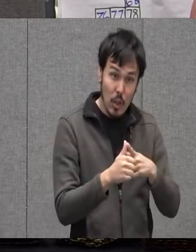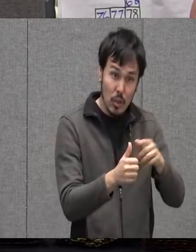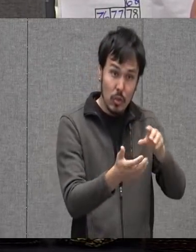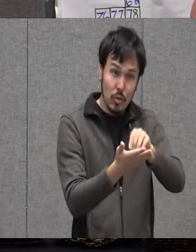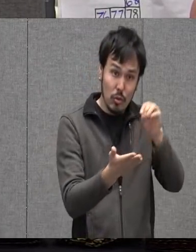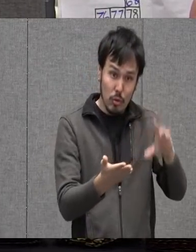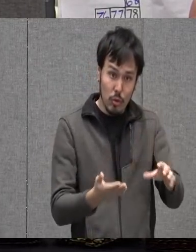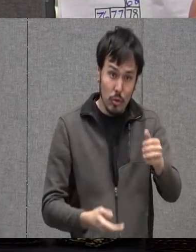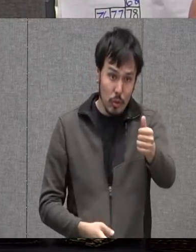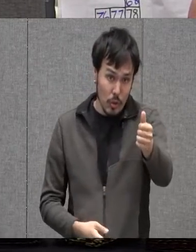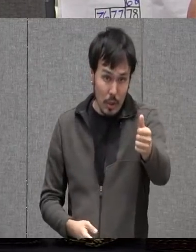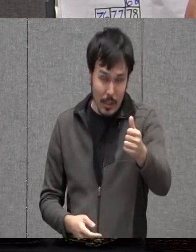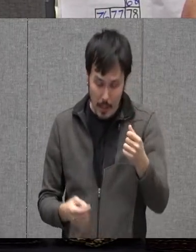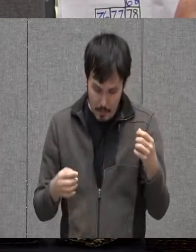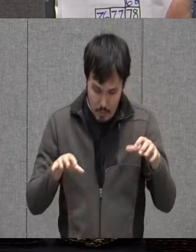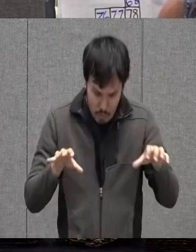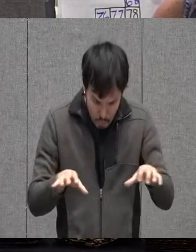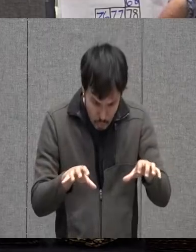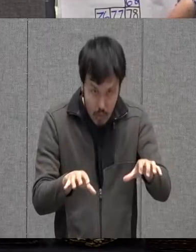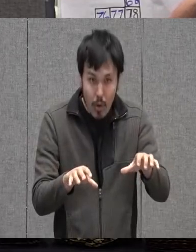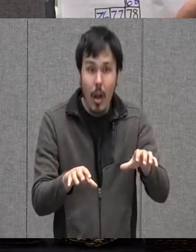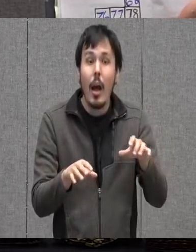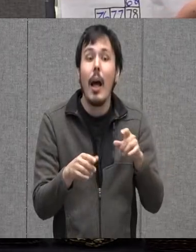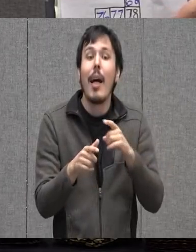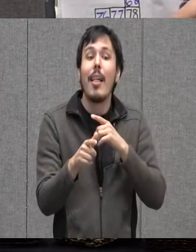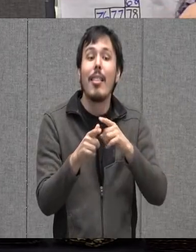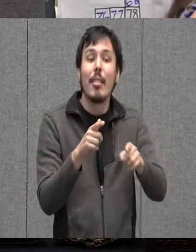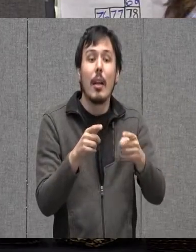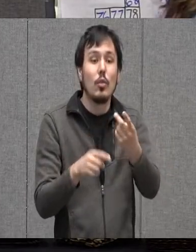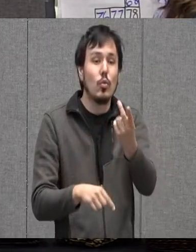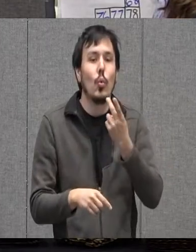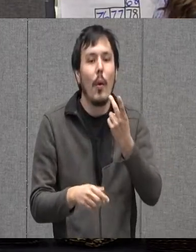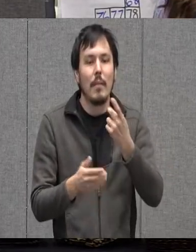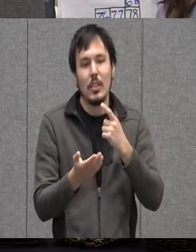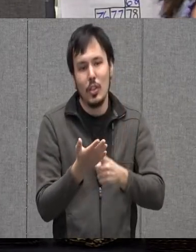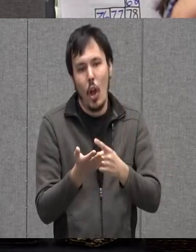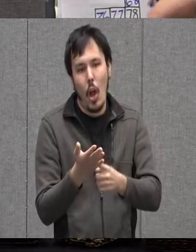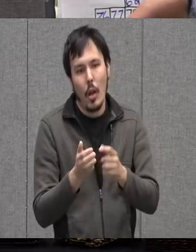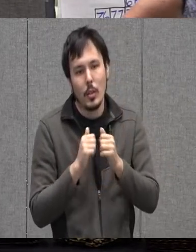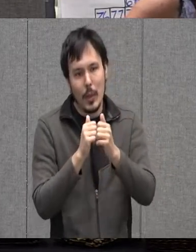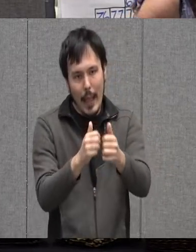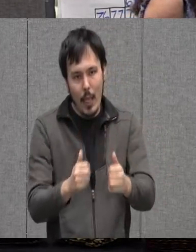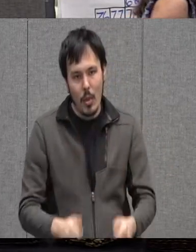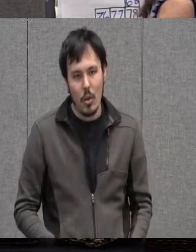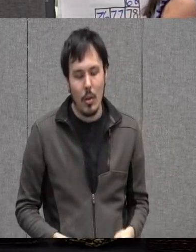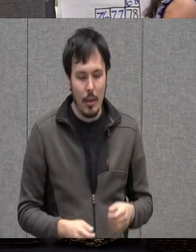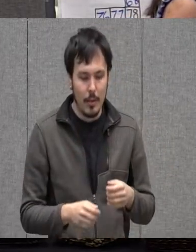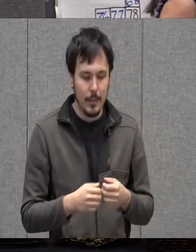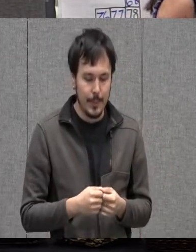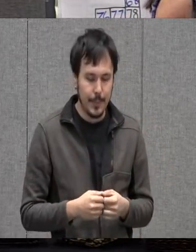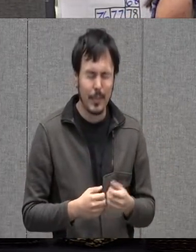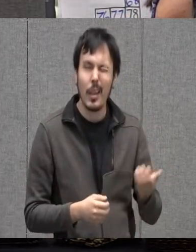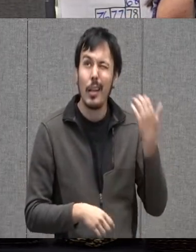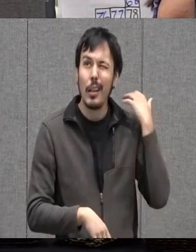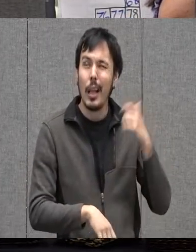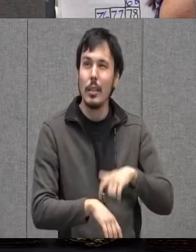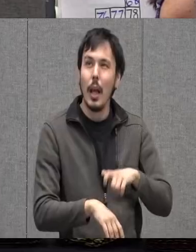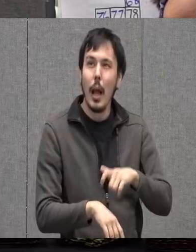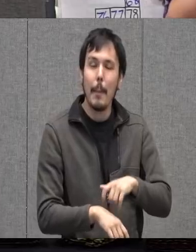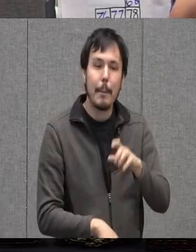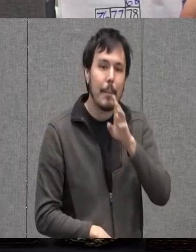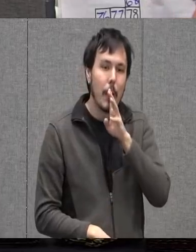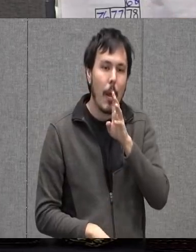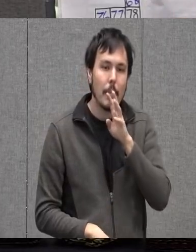and reflect about it. Okay, let's get started. Last time, we talked about